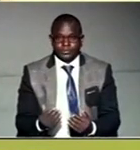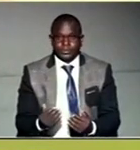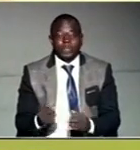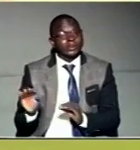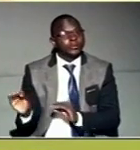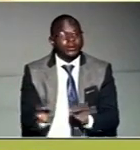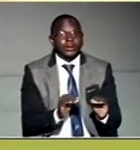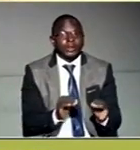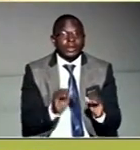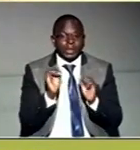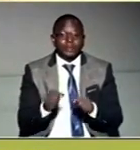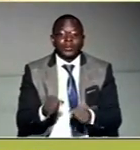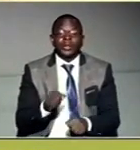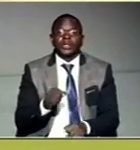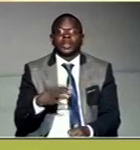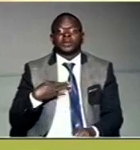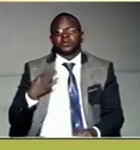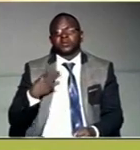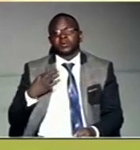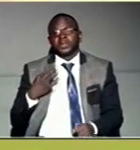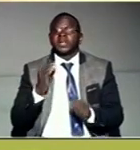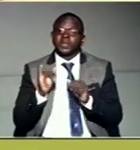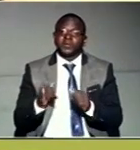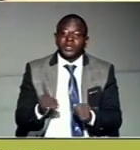Displacement can be voluntary, can be involuntary.